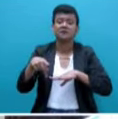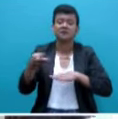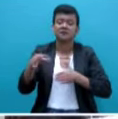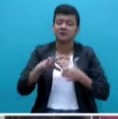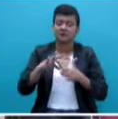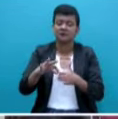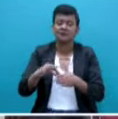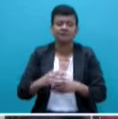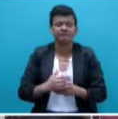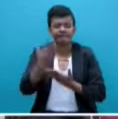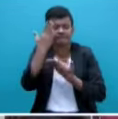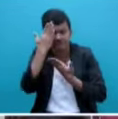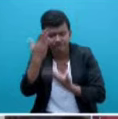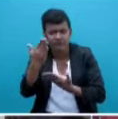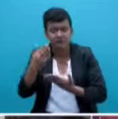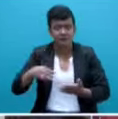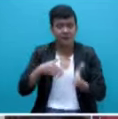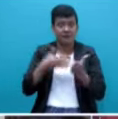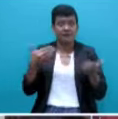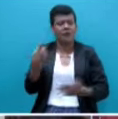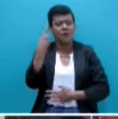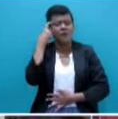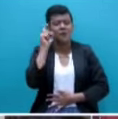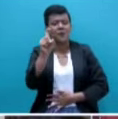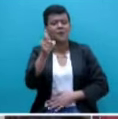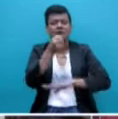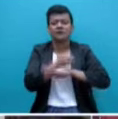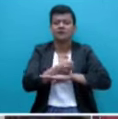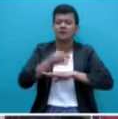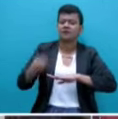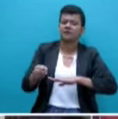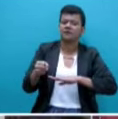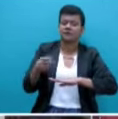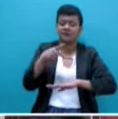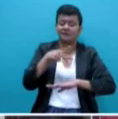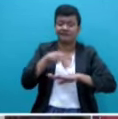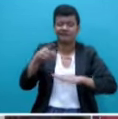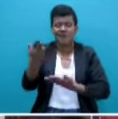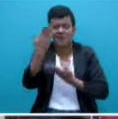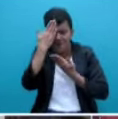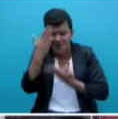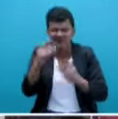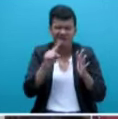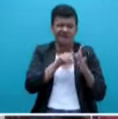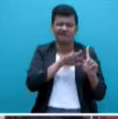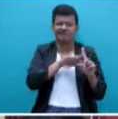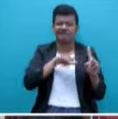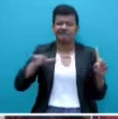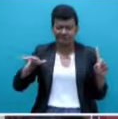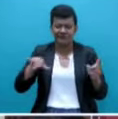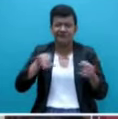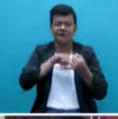members, I now call on the Leader of Government in Parliament, the Honourable Inia Seruiratu, to move